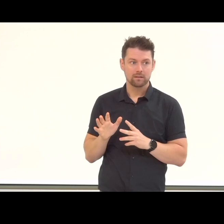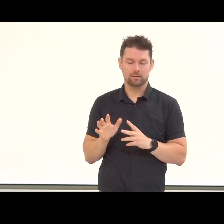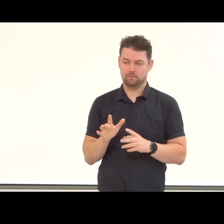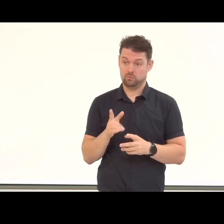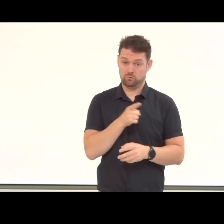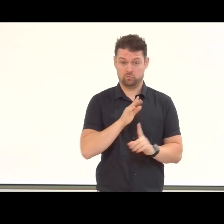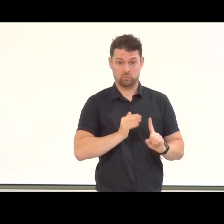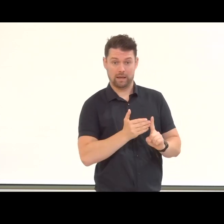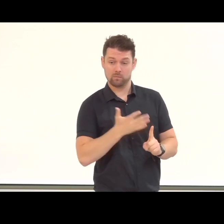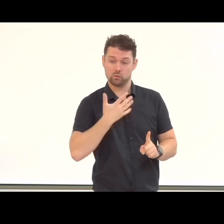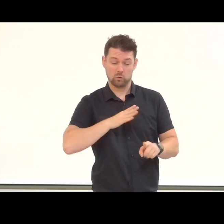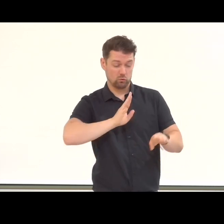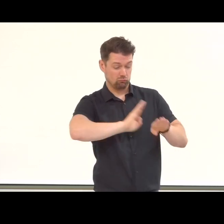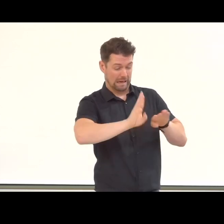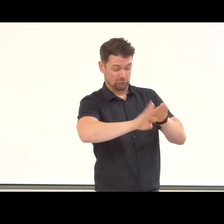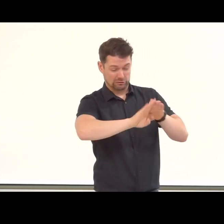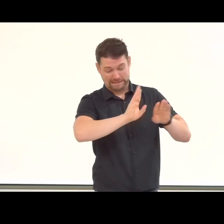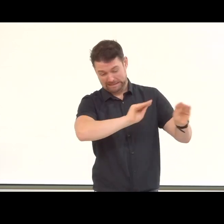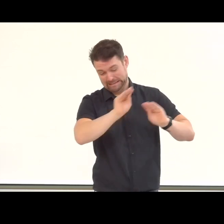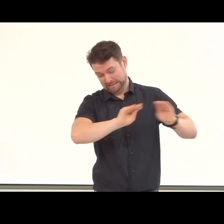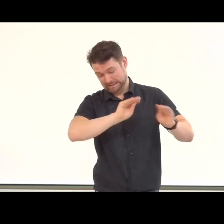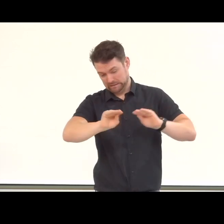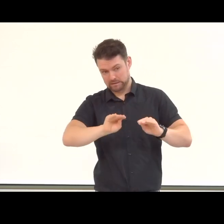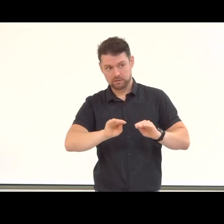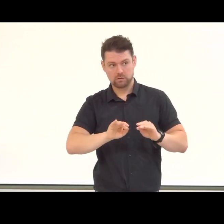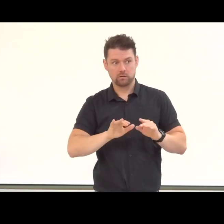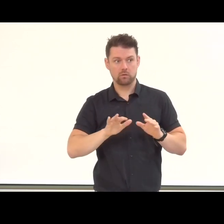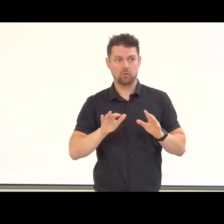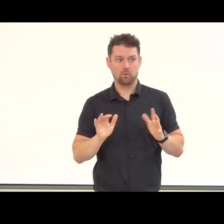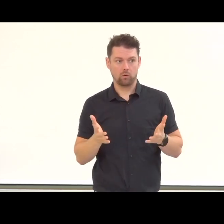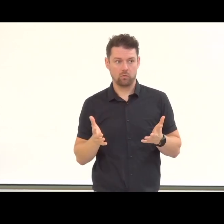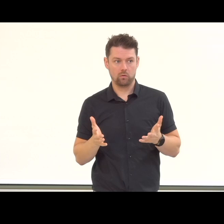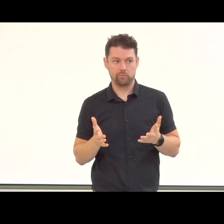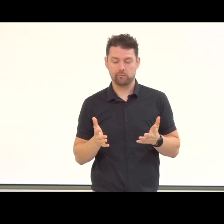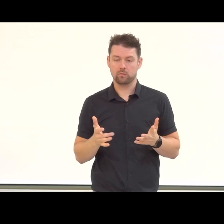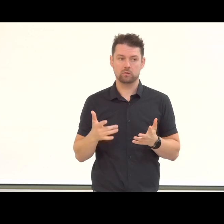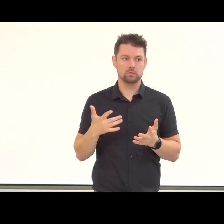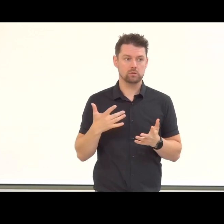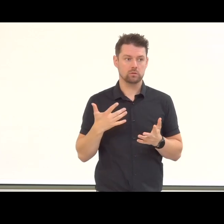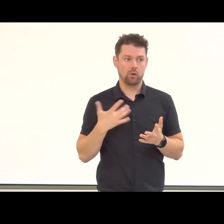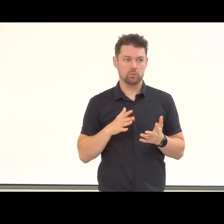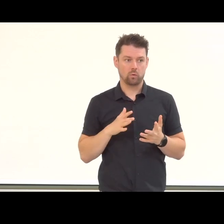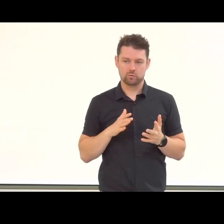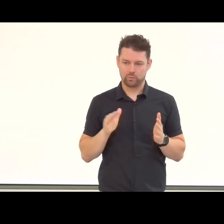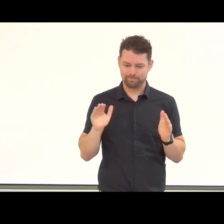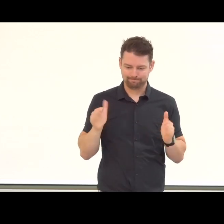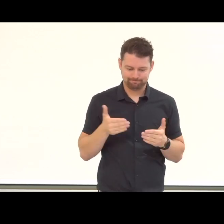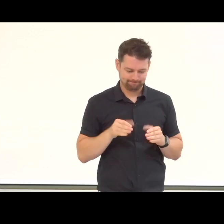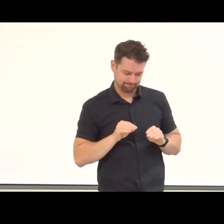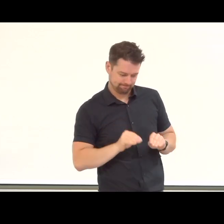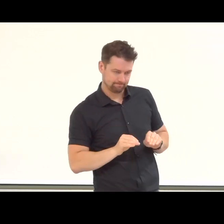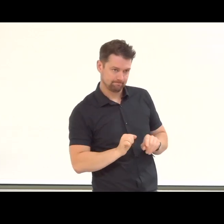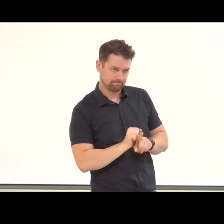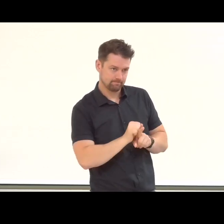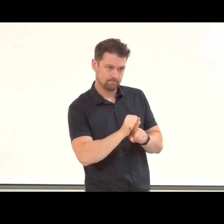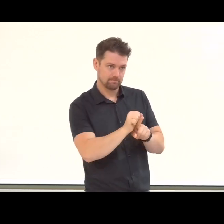as you can and do it as much as you can. Whereas AMBT was really valuable and it was a really interesting experience, but I'm not sure it has